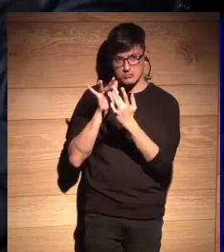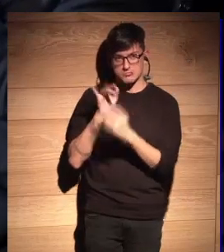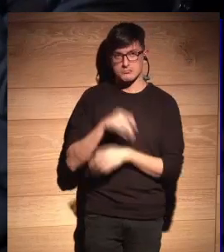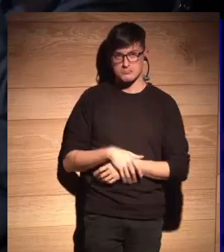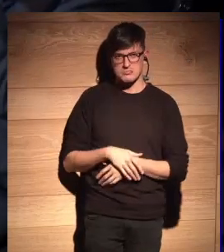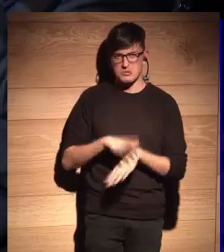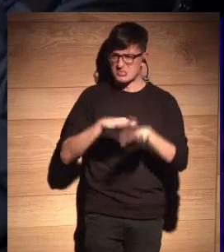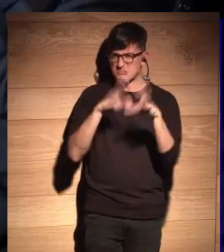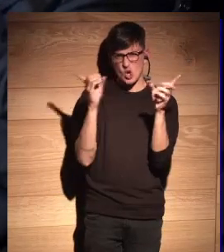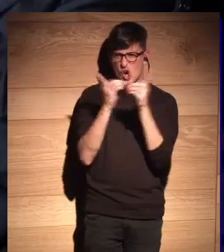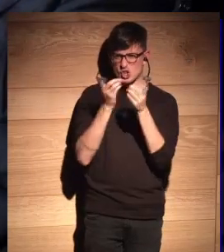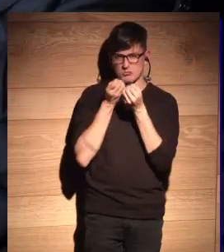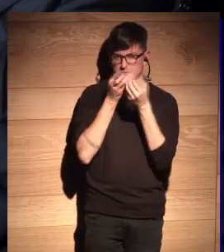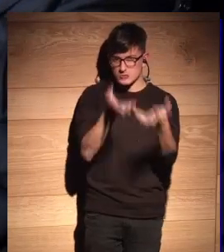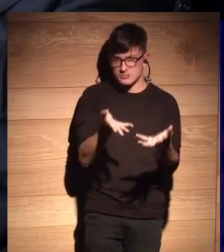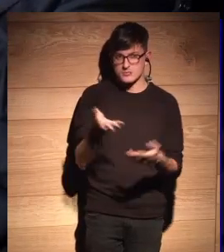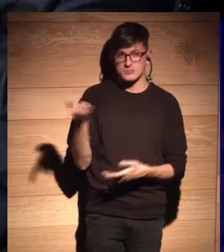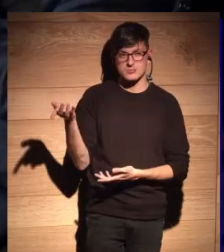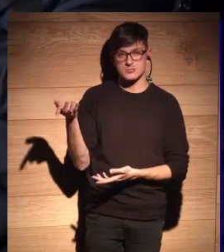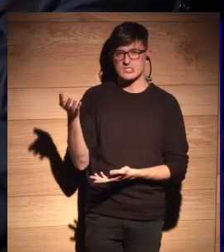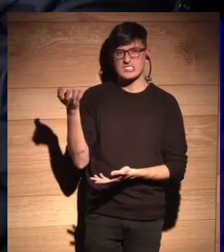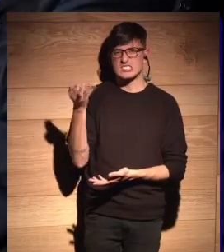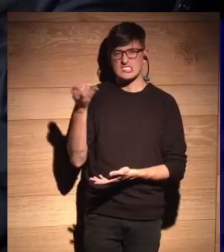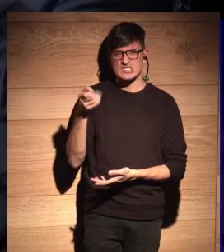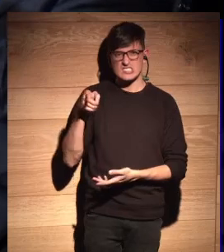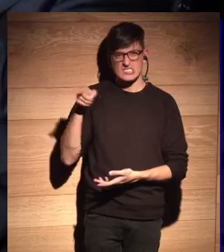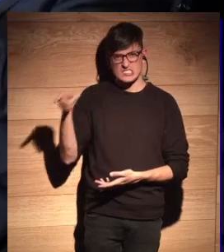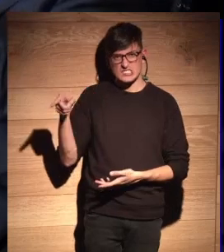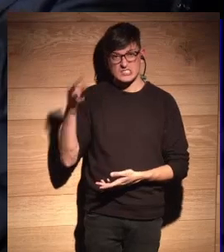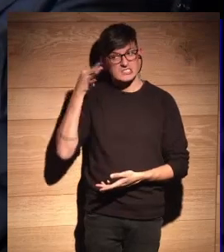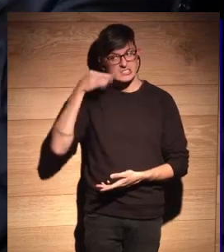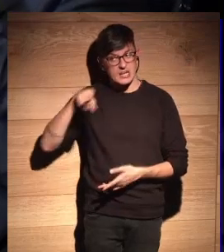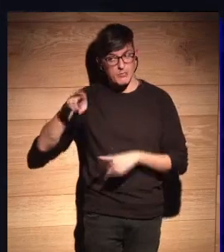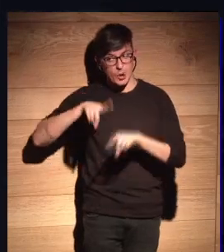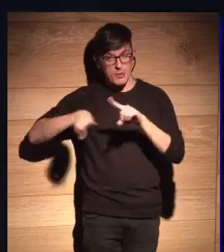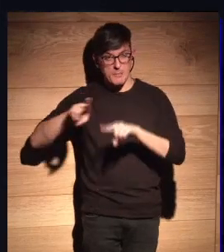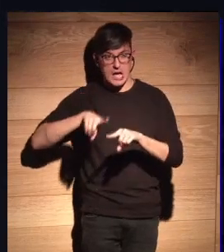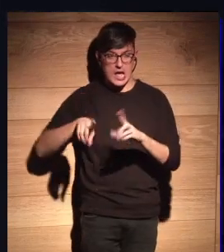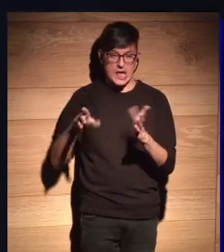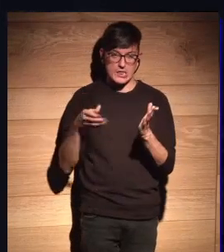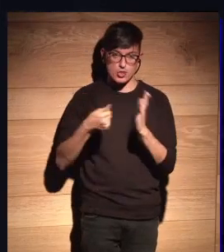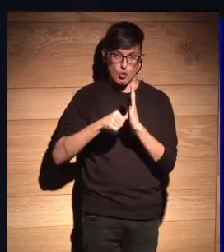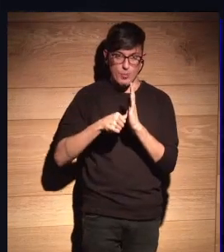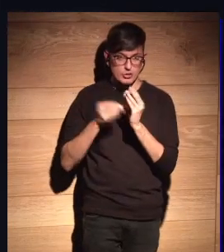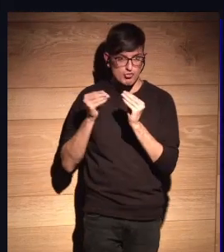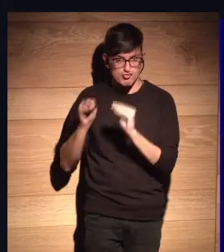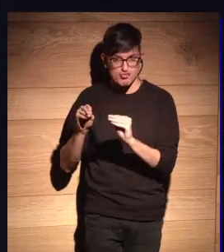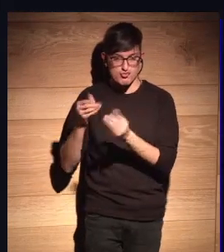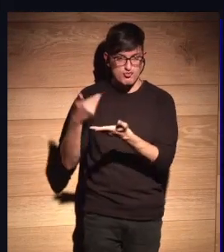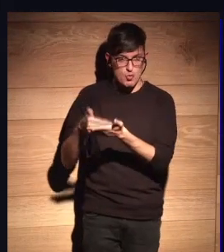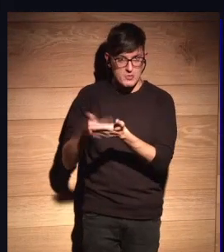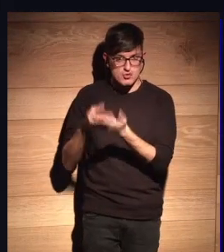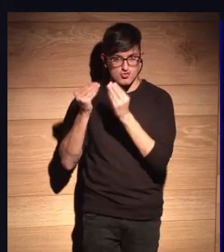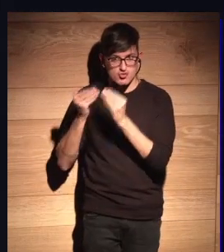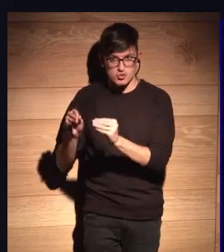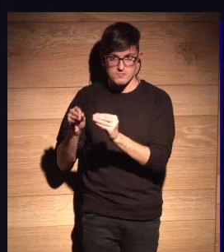short, she had a problem with her residency papers in Pakistan, and now